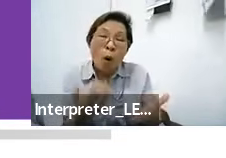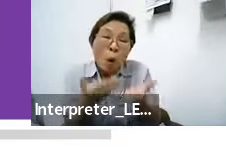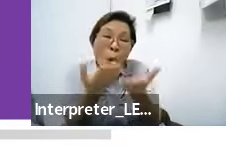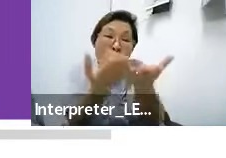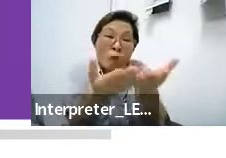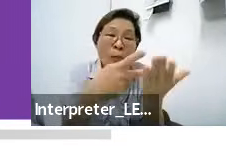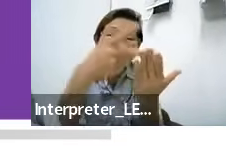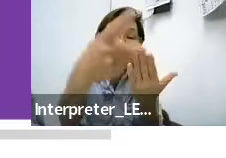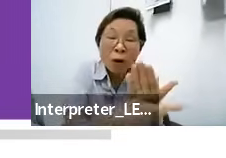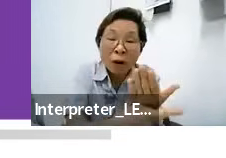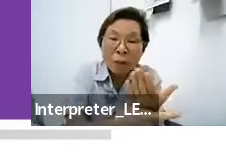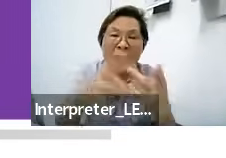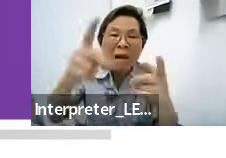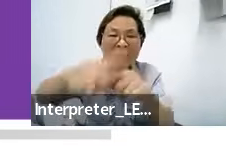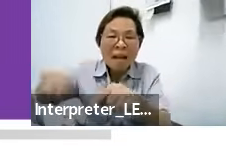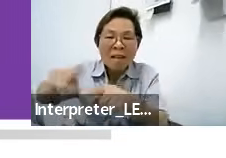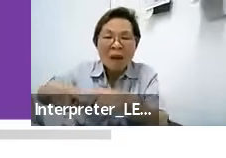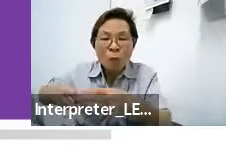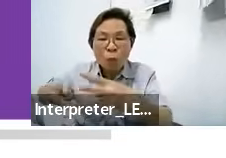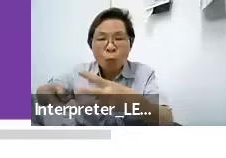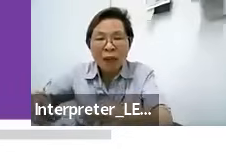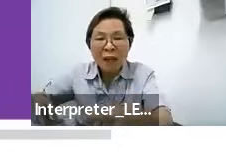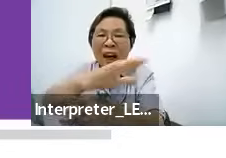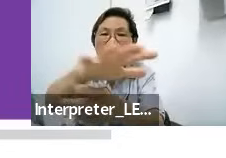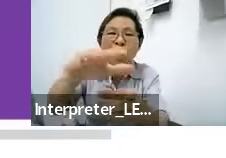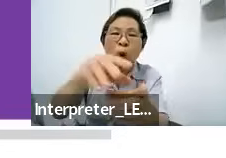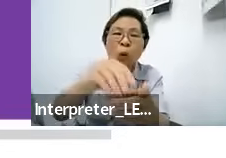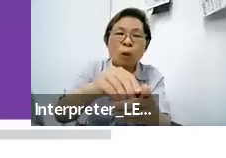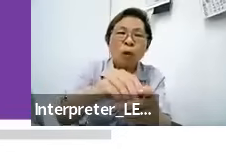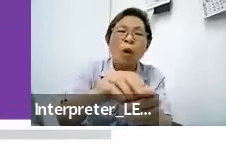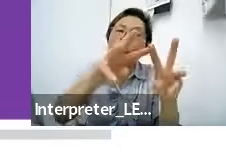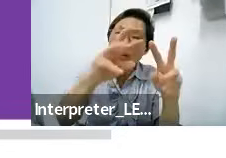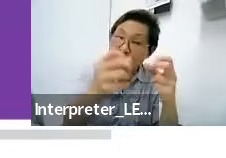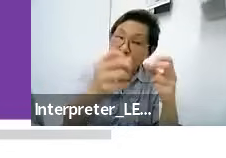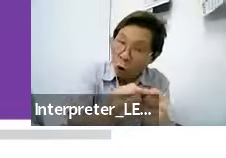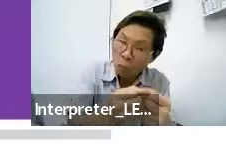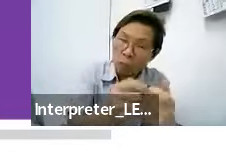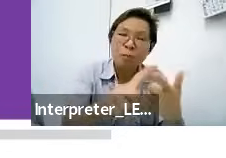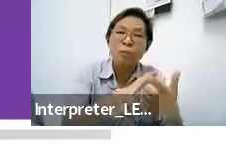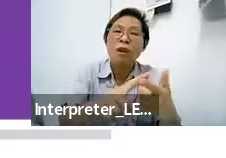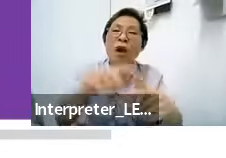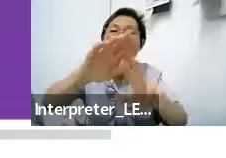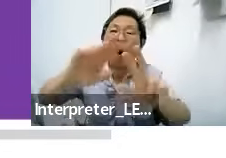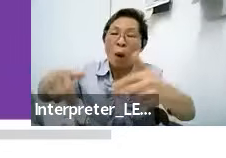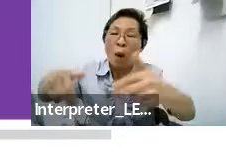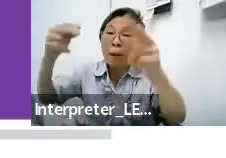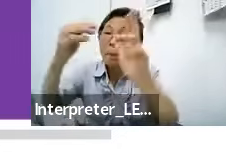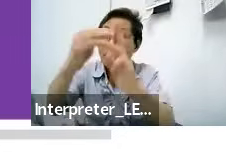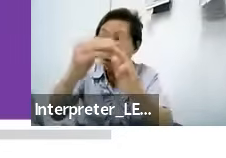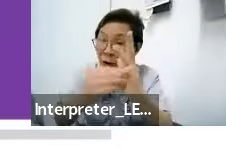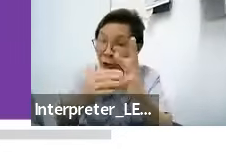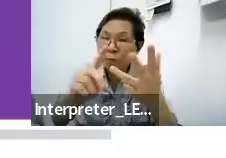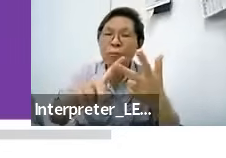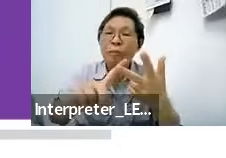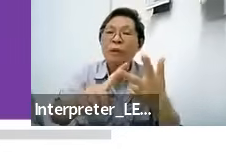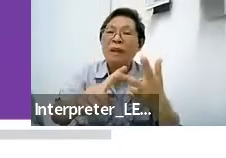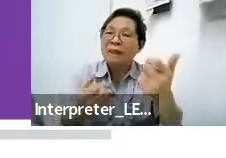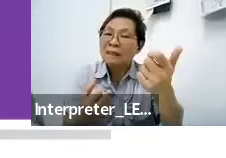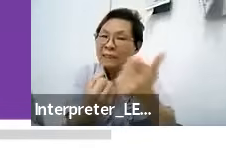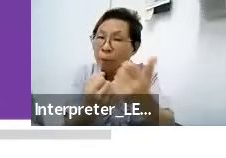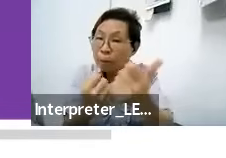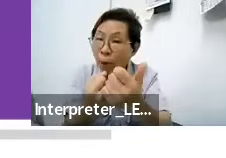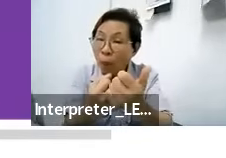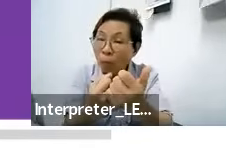program through various methods, including our workshop, our online module, and also our support